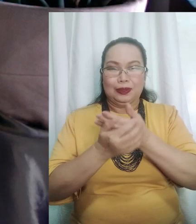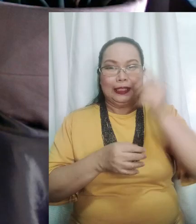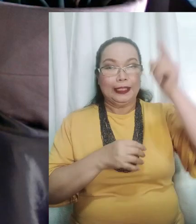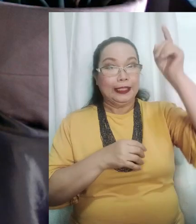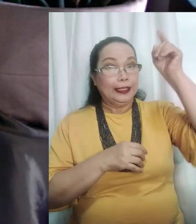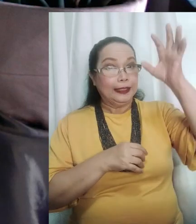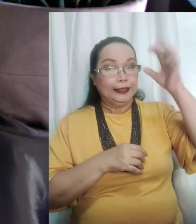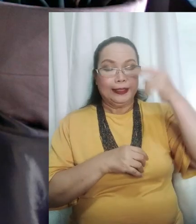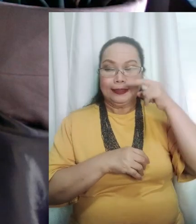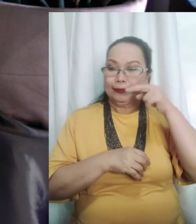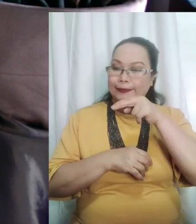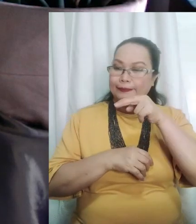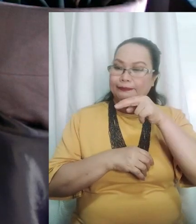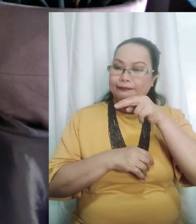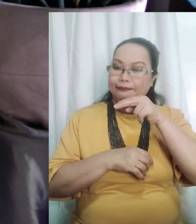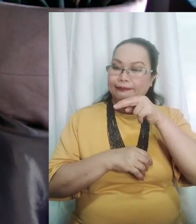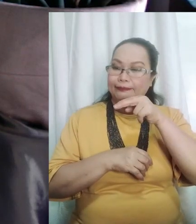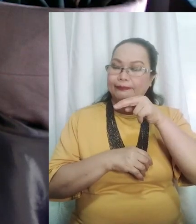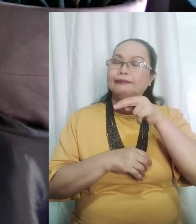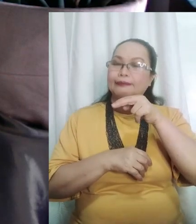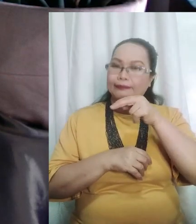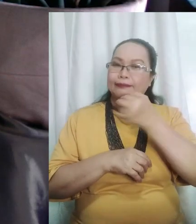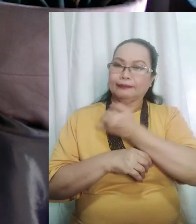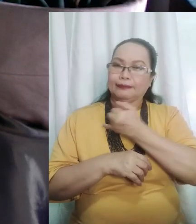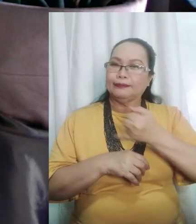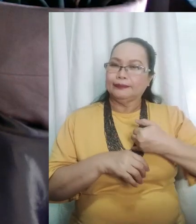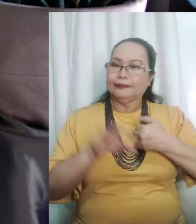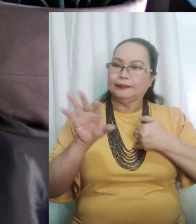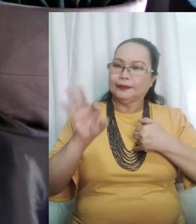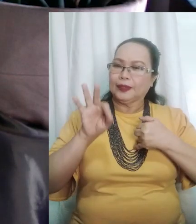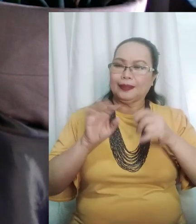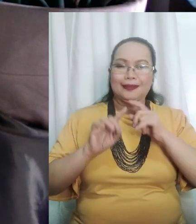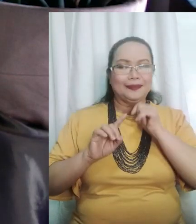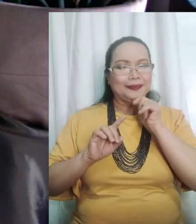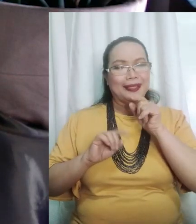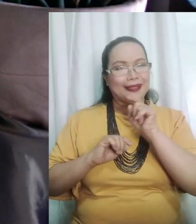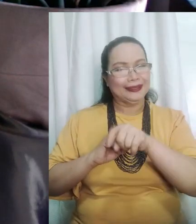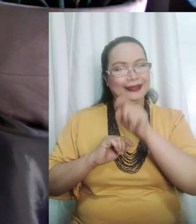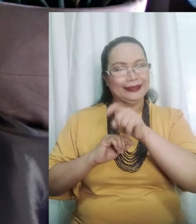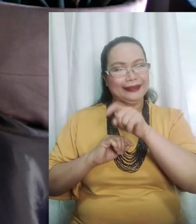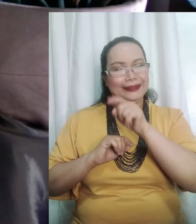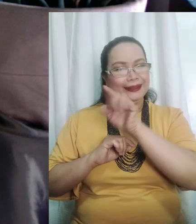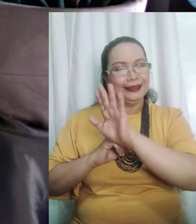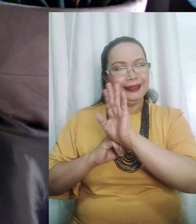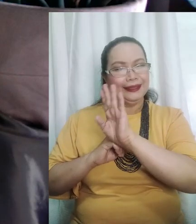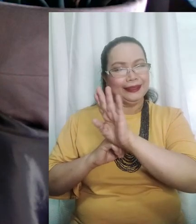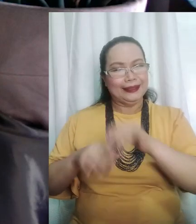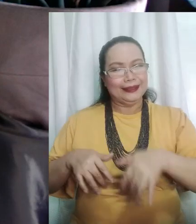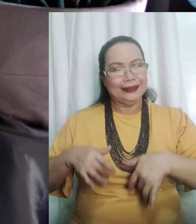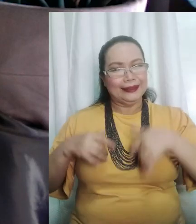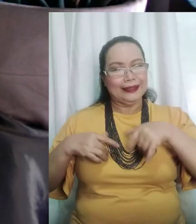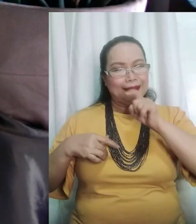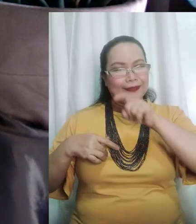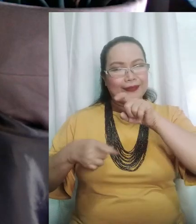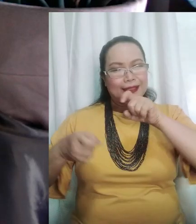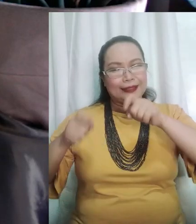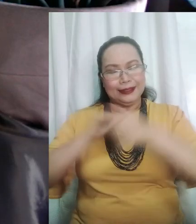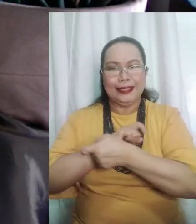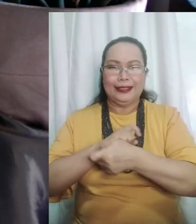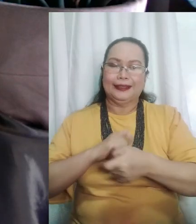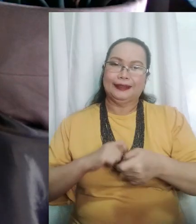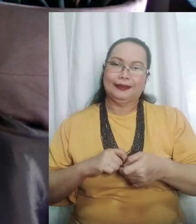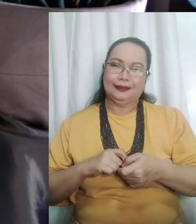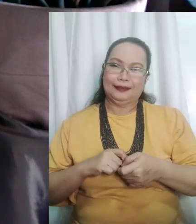going to use this man, but not in this situation. So God allowed the sinister plan of his brothers